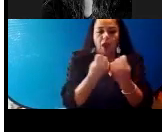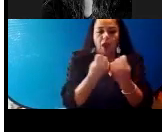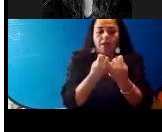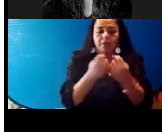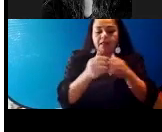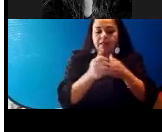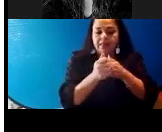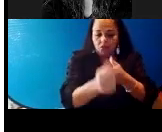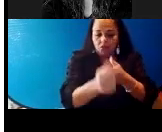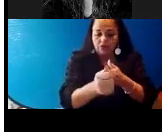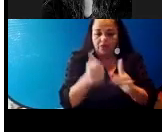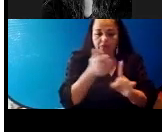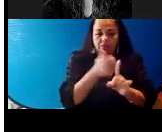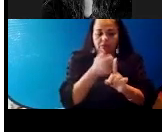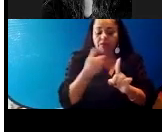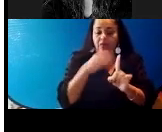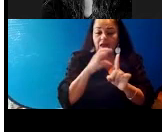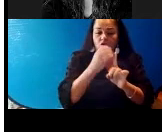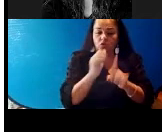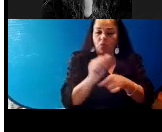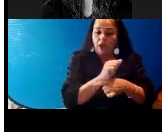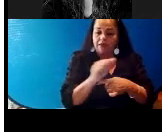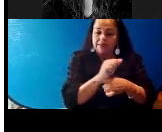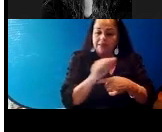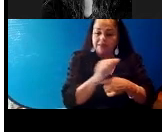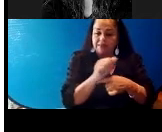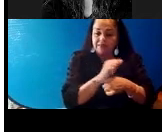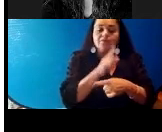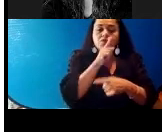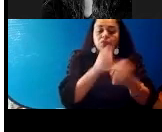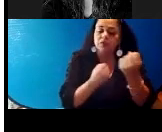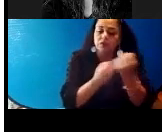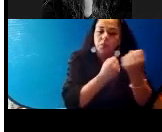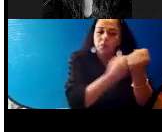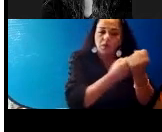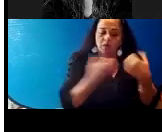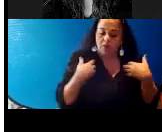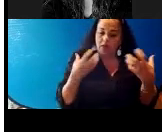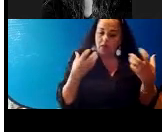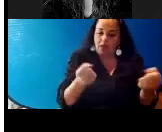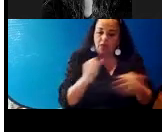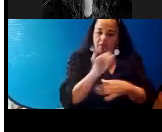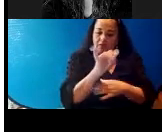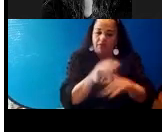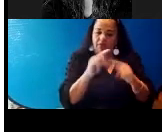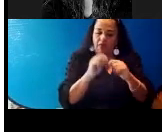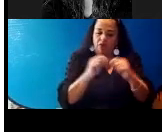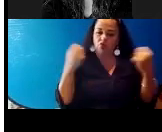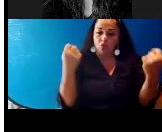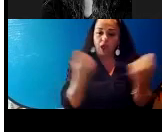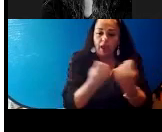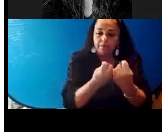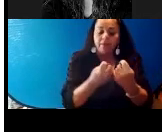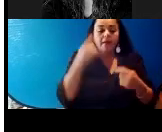had cultural practices to help really support the health of the Maori tribe. And we lift that up